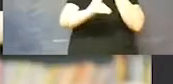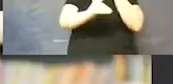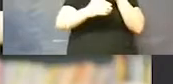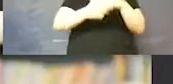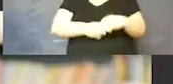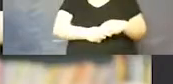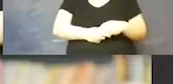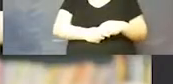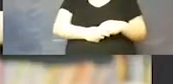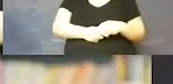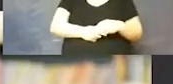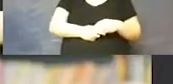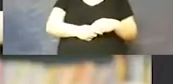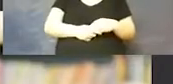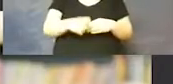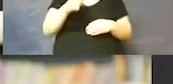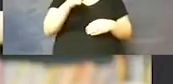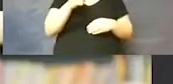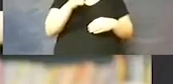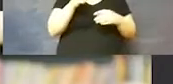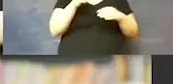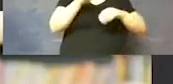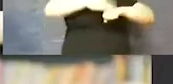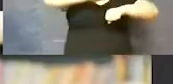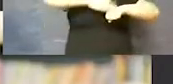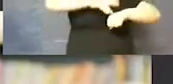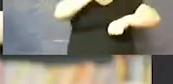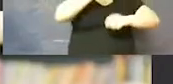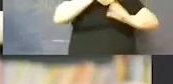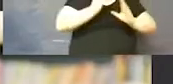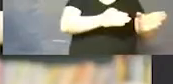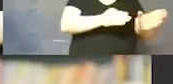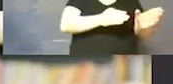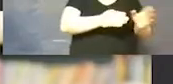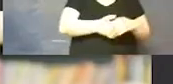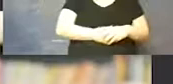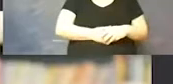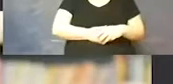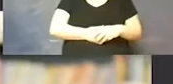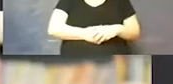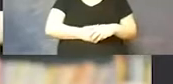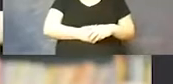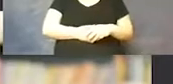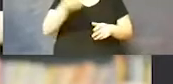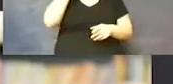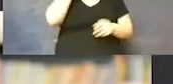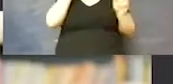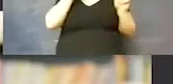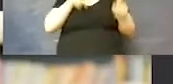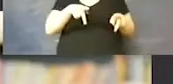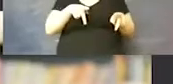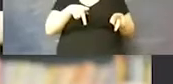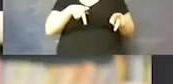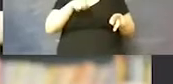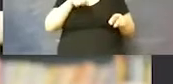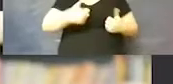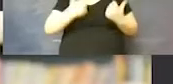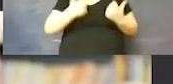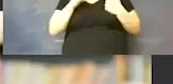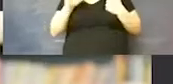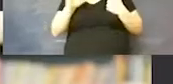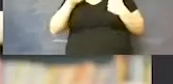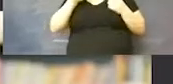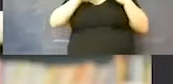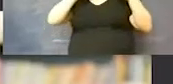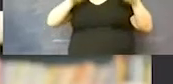So they get notified two ways. And if a person should live in the same household,